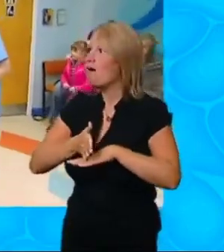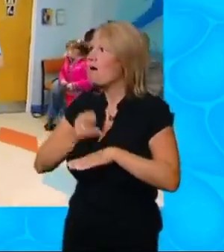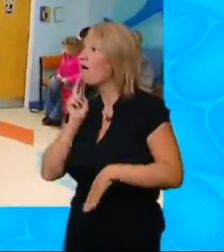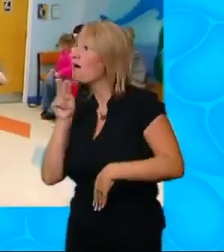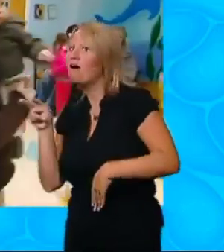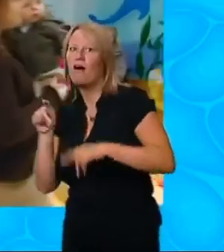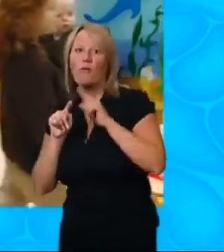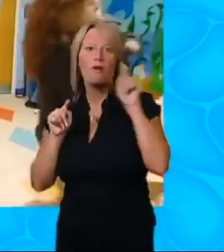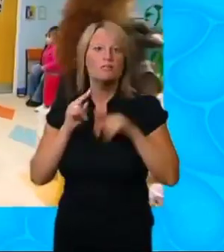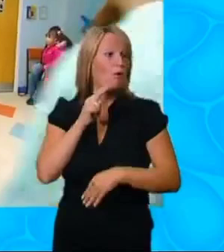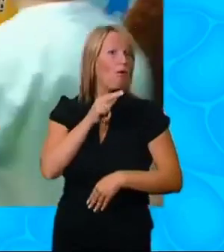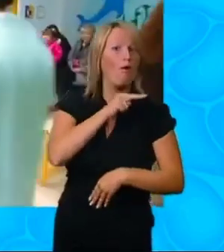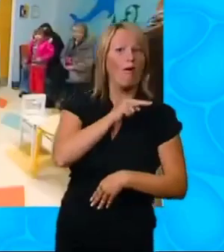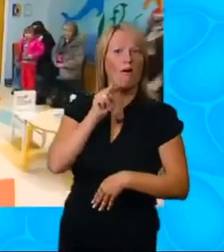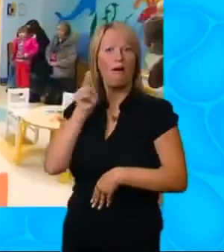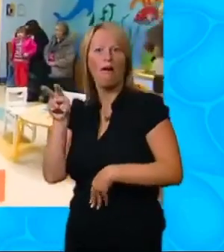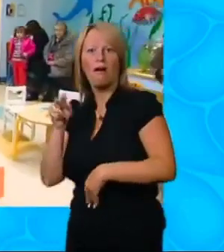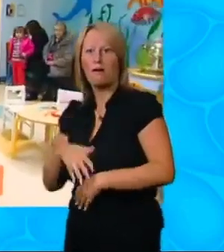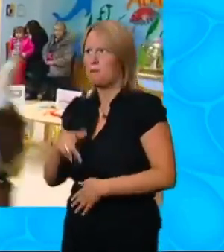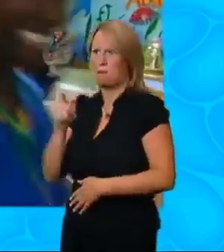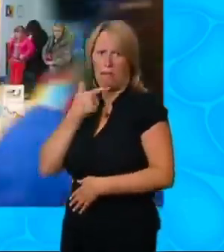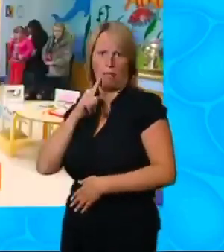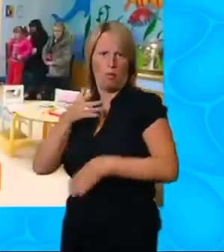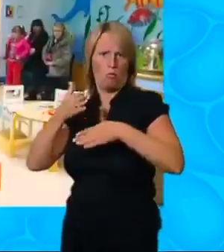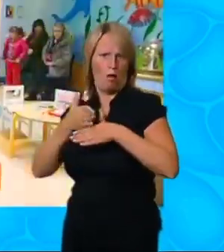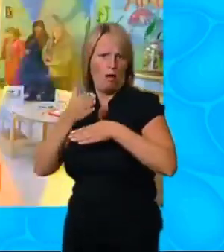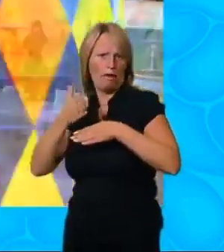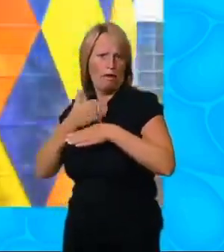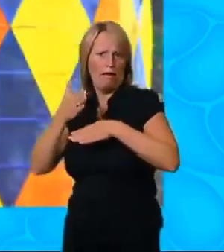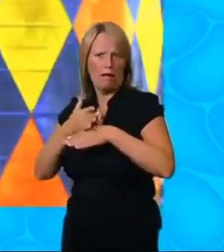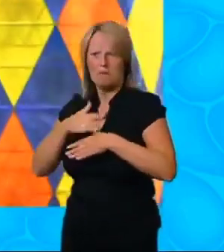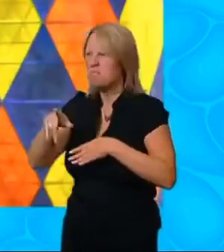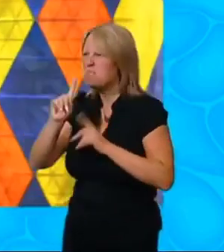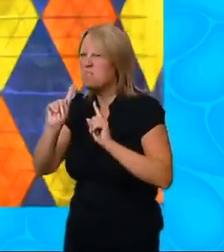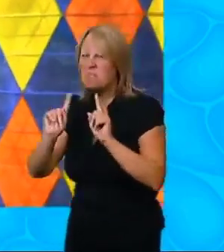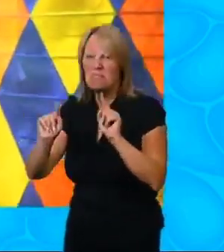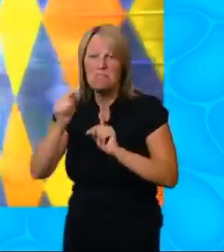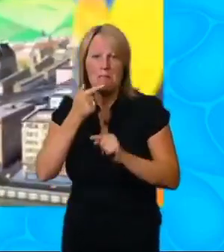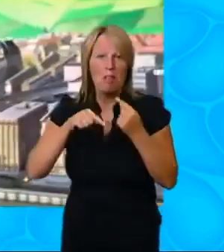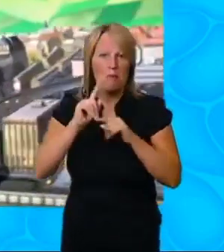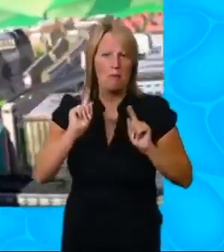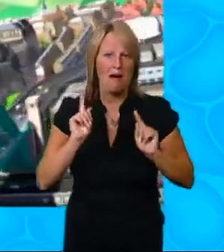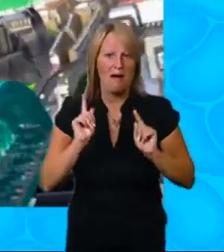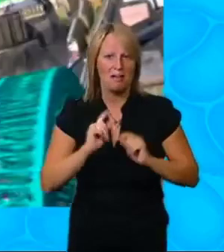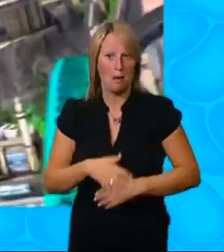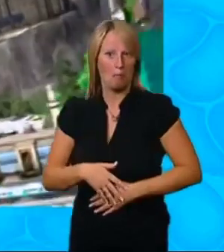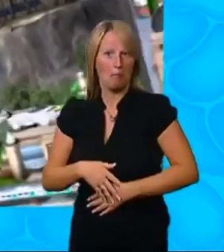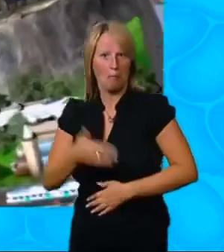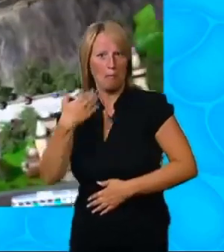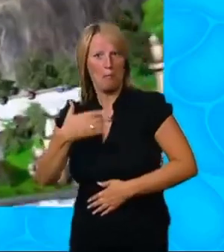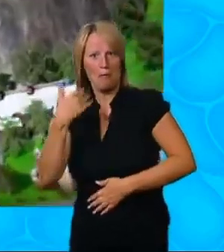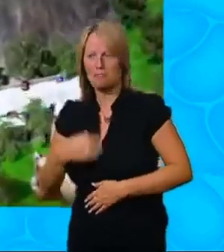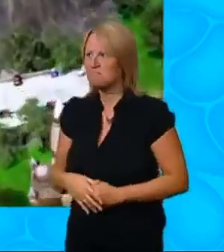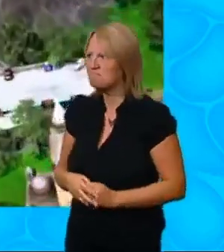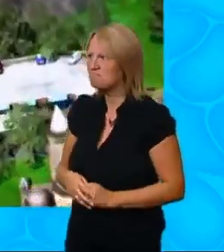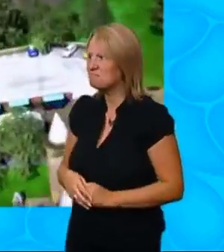those people busy working. Busy working. I wanna see what they all do. Come on, let's weave round the market. And do you